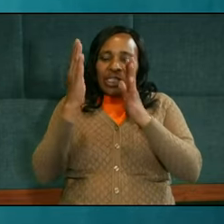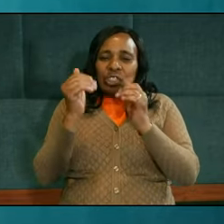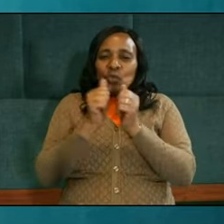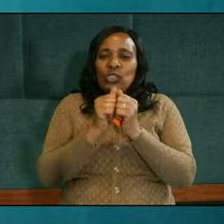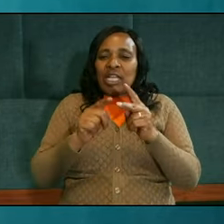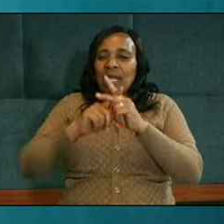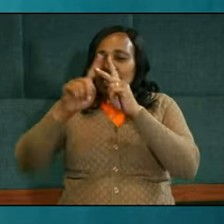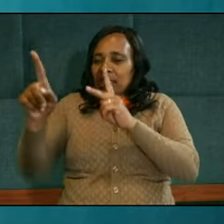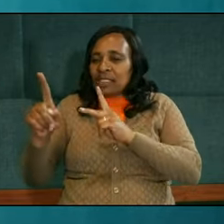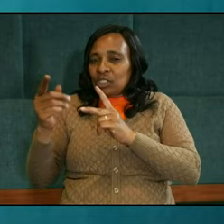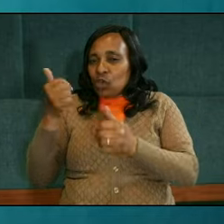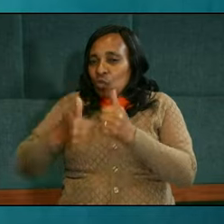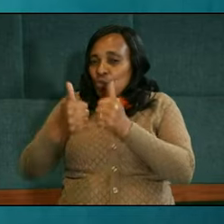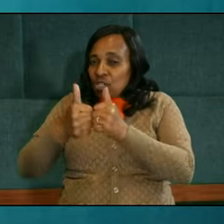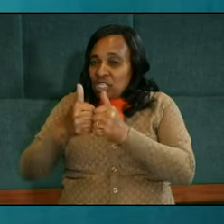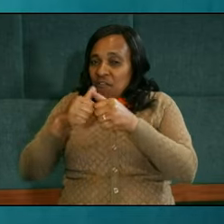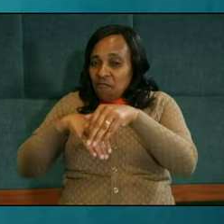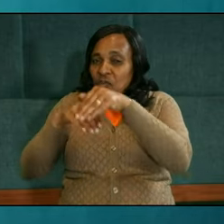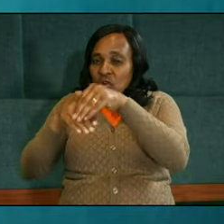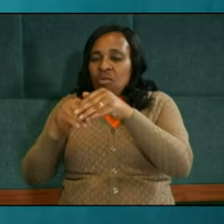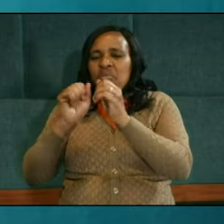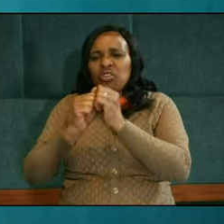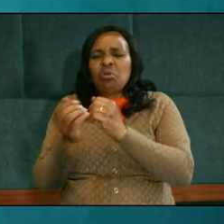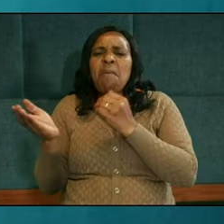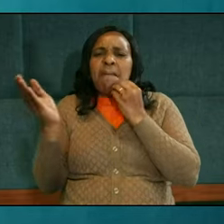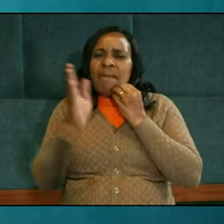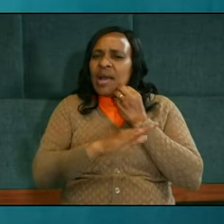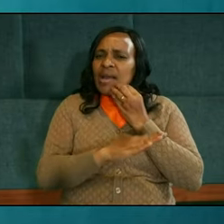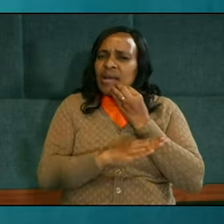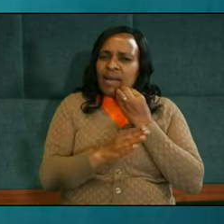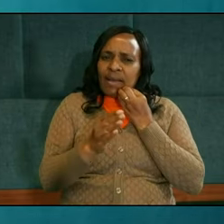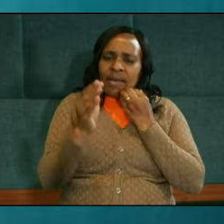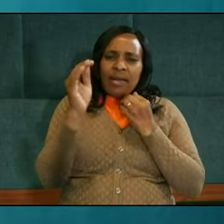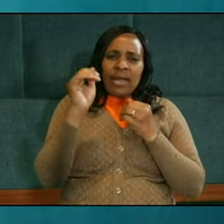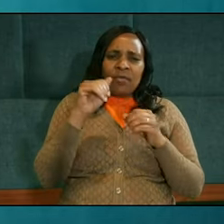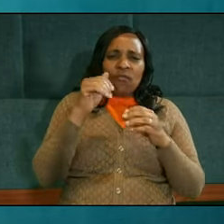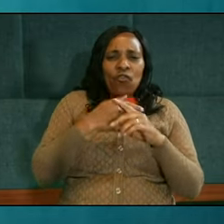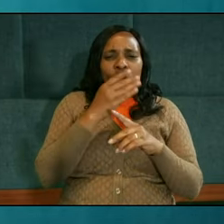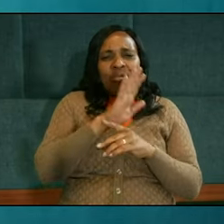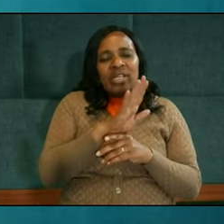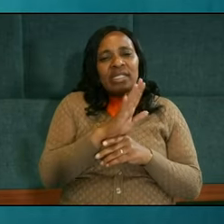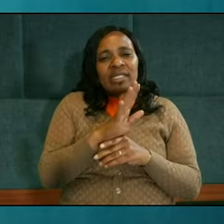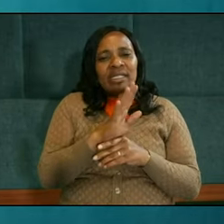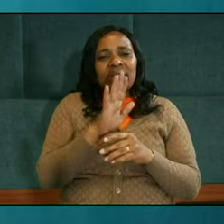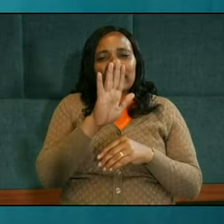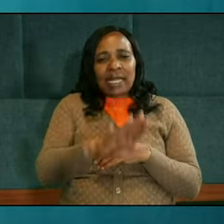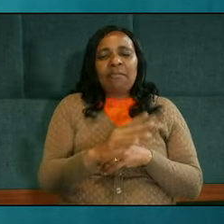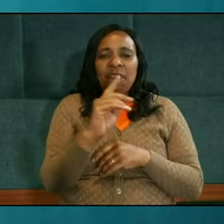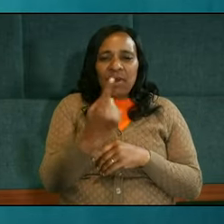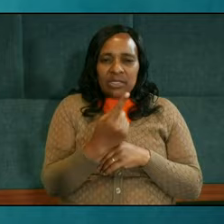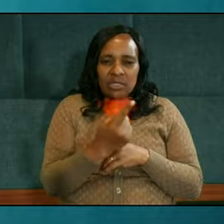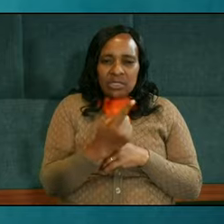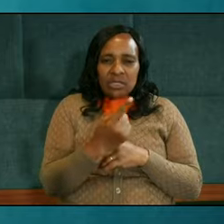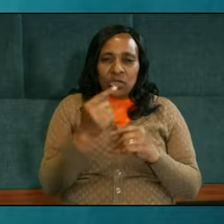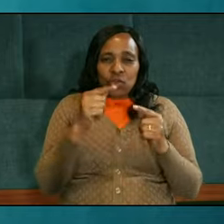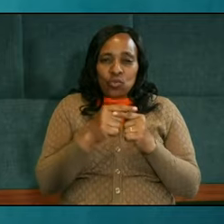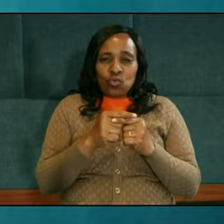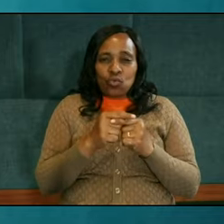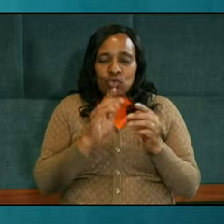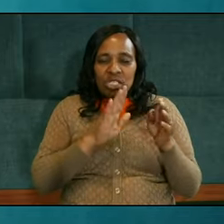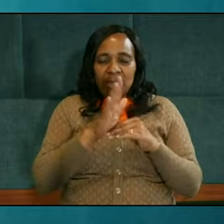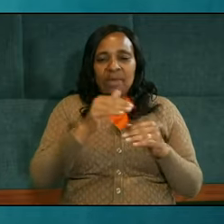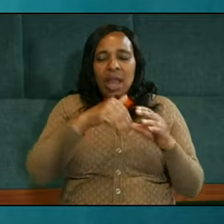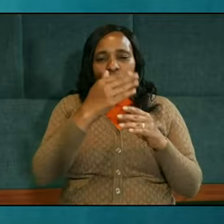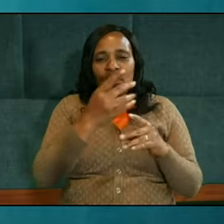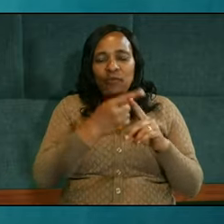followed, of which he could still have turned back, but he's taking the first leap towards stepping away from